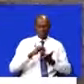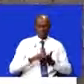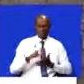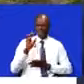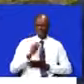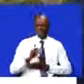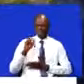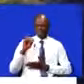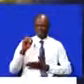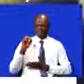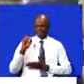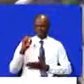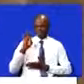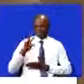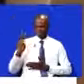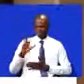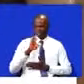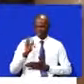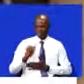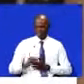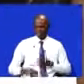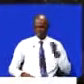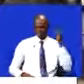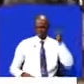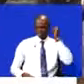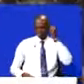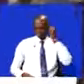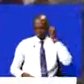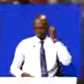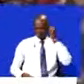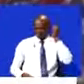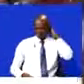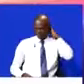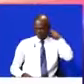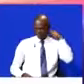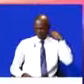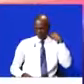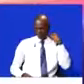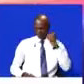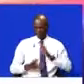atamalo no nukta ng'wen ariyo. Kala TV ko county ma Siaya. Steve.